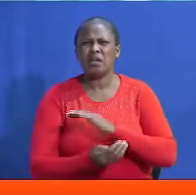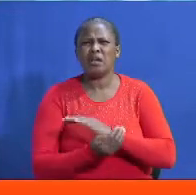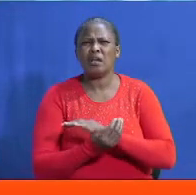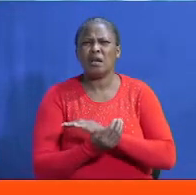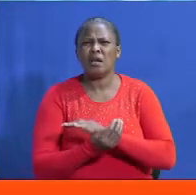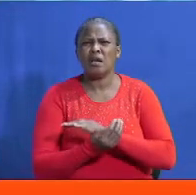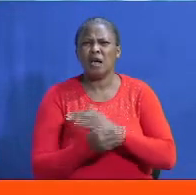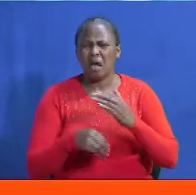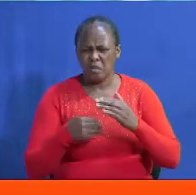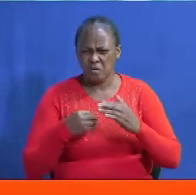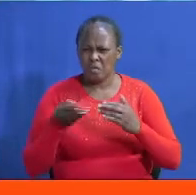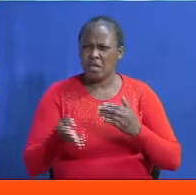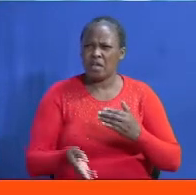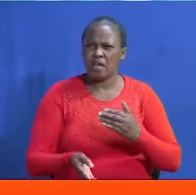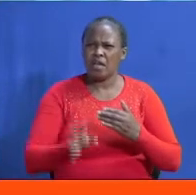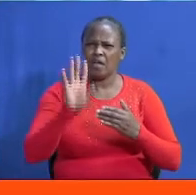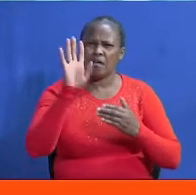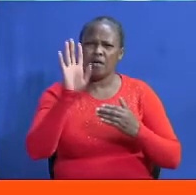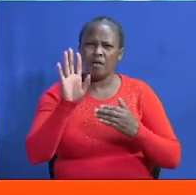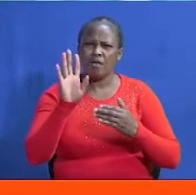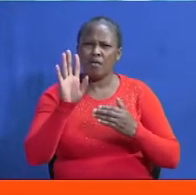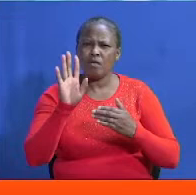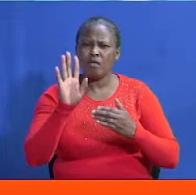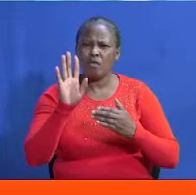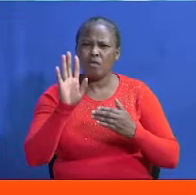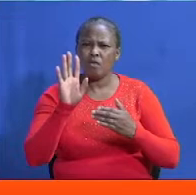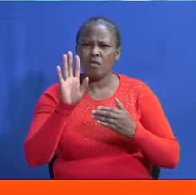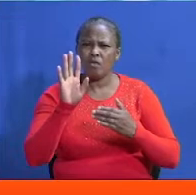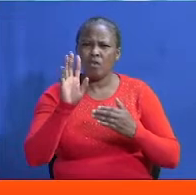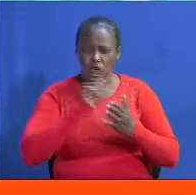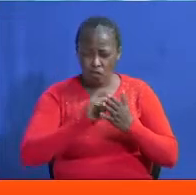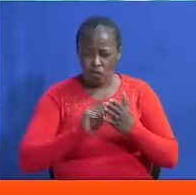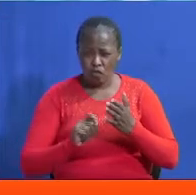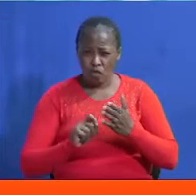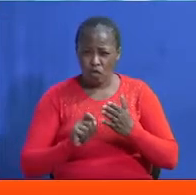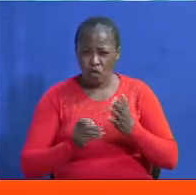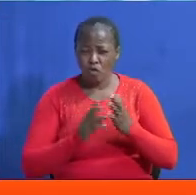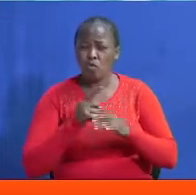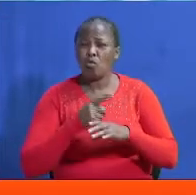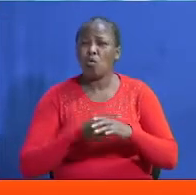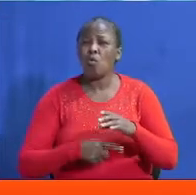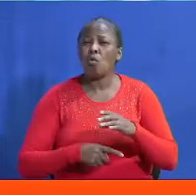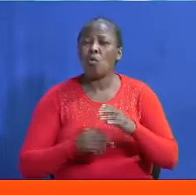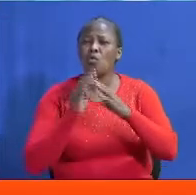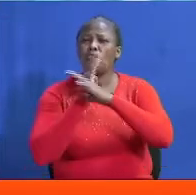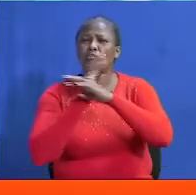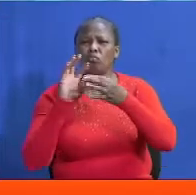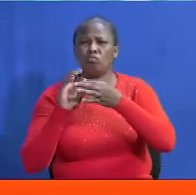it will cost around 4 shillings to register the user for the blockchain network, mm-hmm. USIO blockchain network.